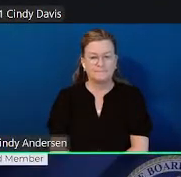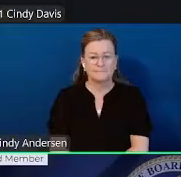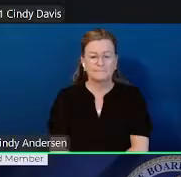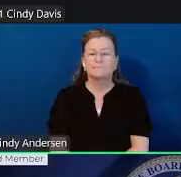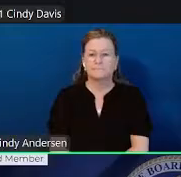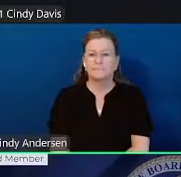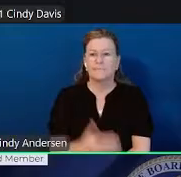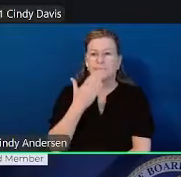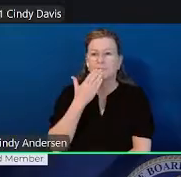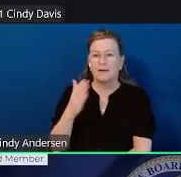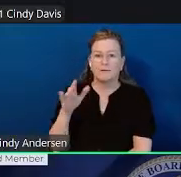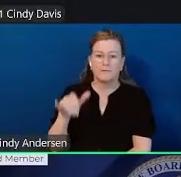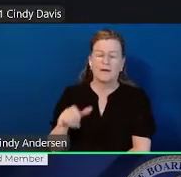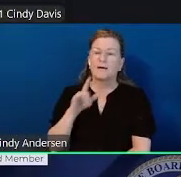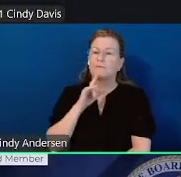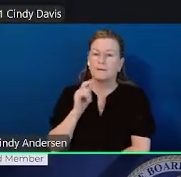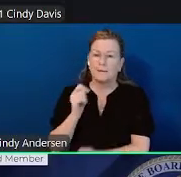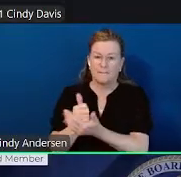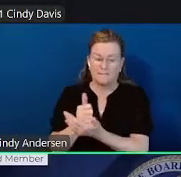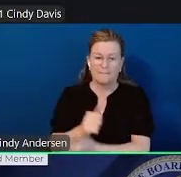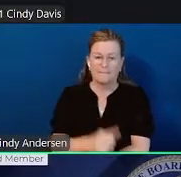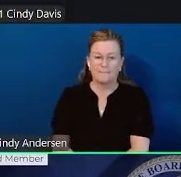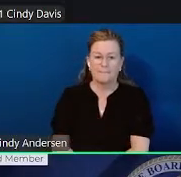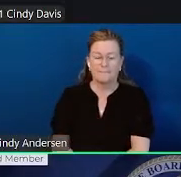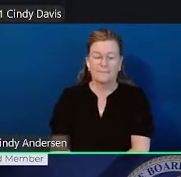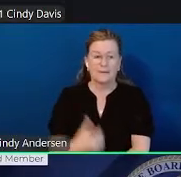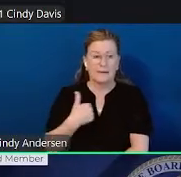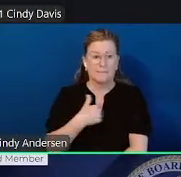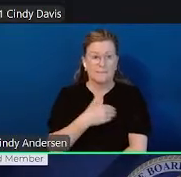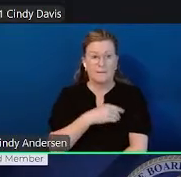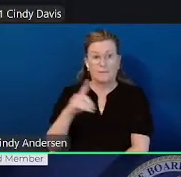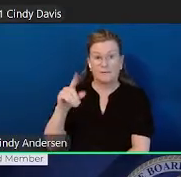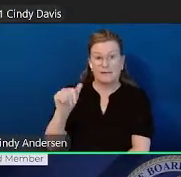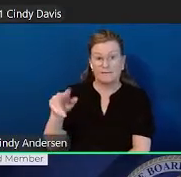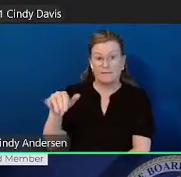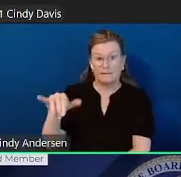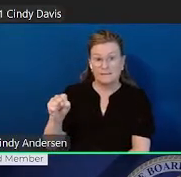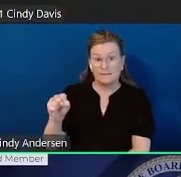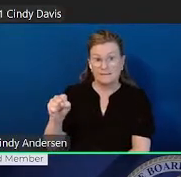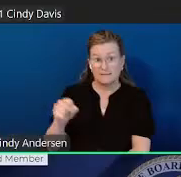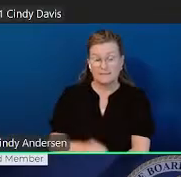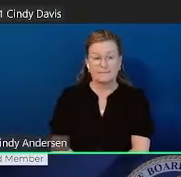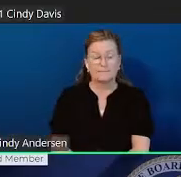Thank you. That was very helpful. Member Davis.